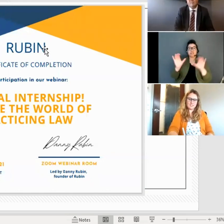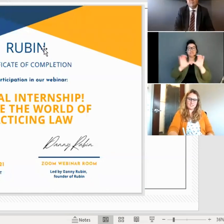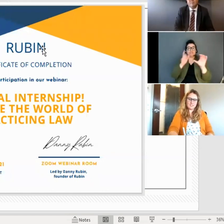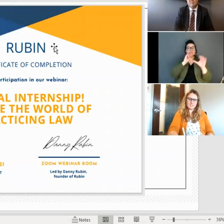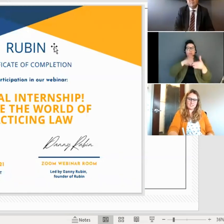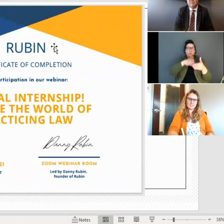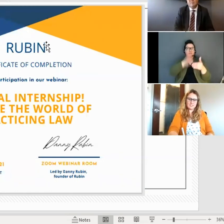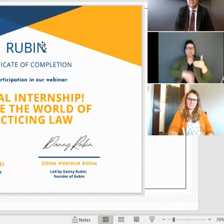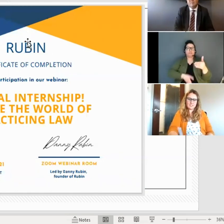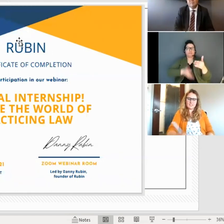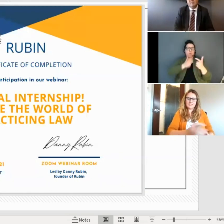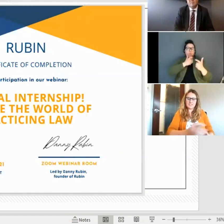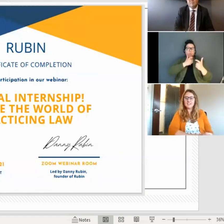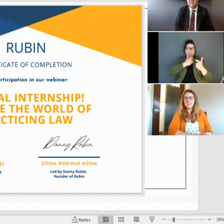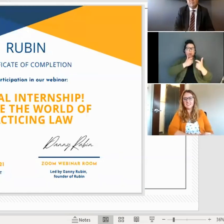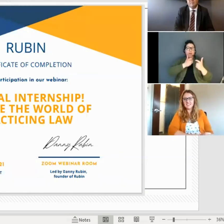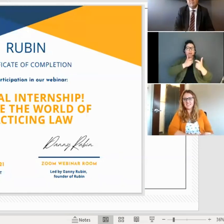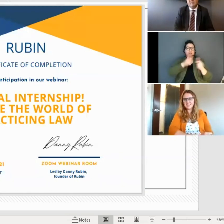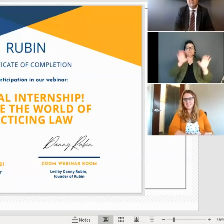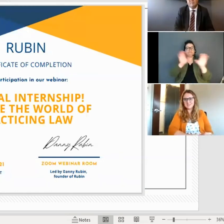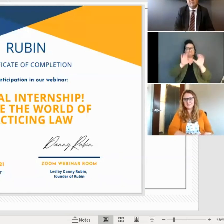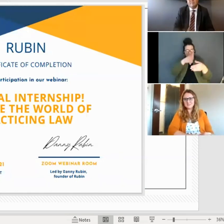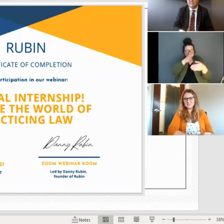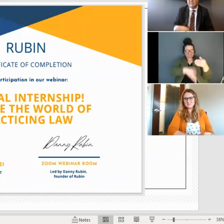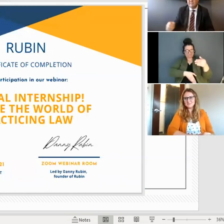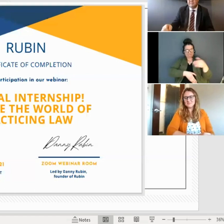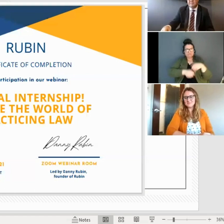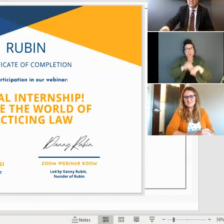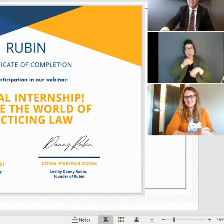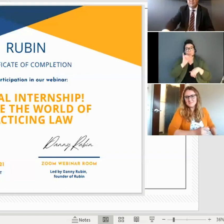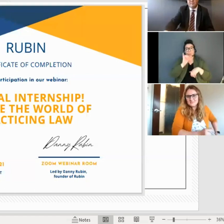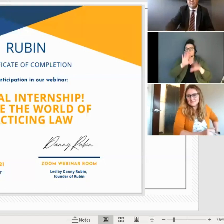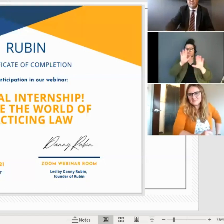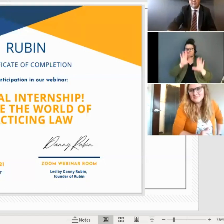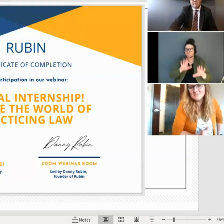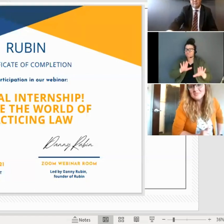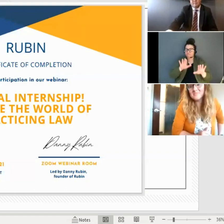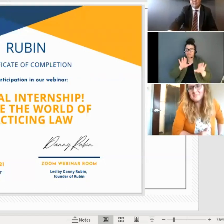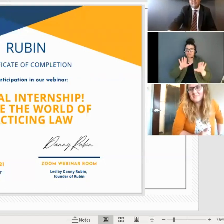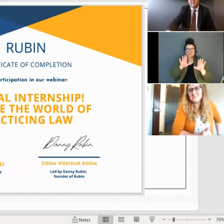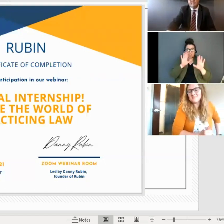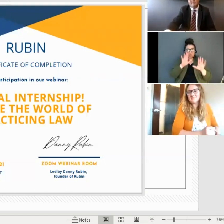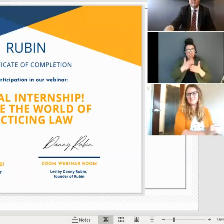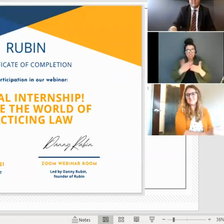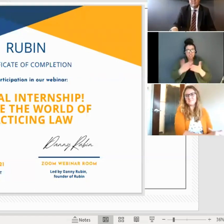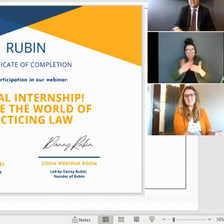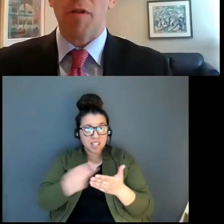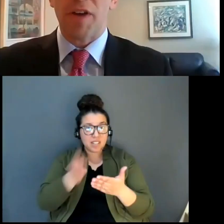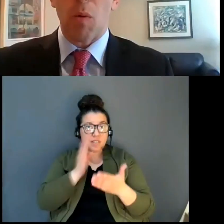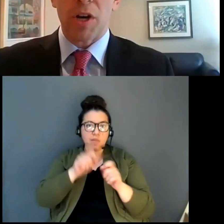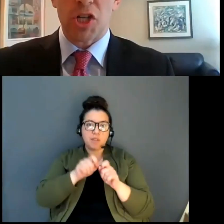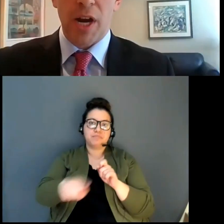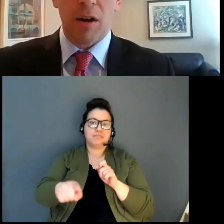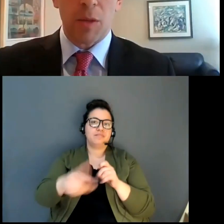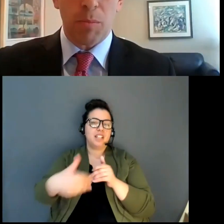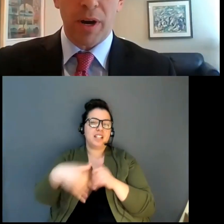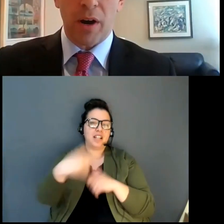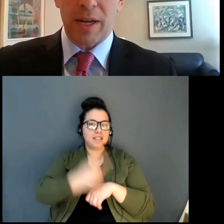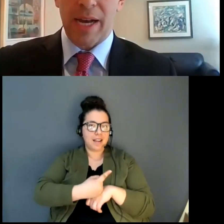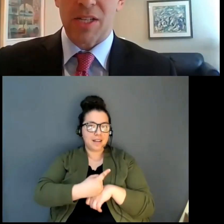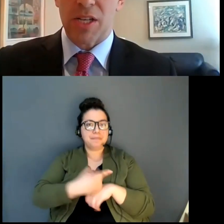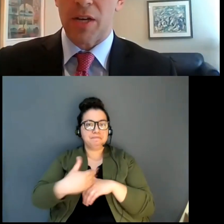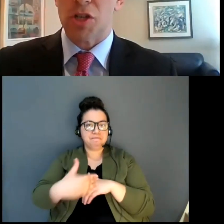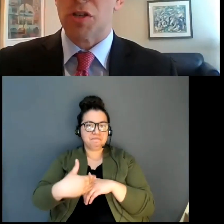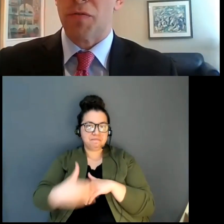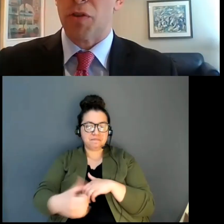today. So keep an eye out for that too. So lots of good stuff headed your way in the next day or so. One other thing I want to share, and then we'll